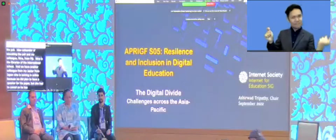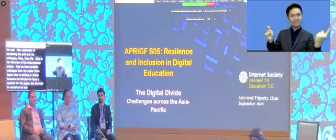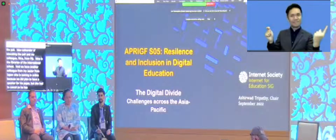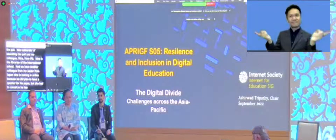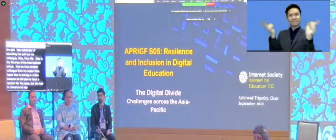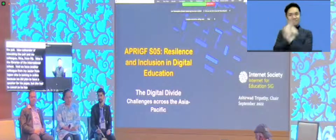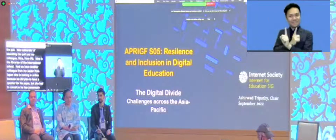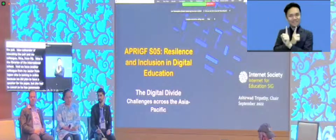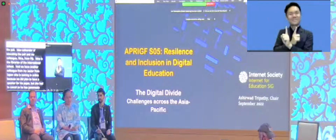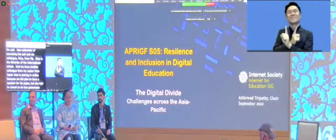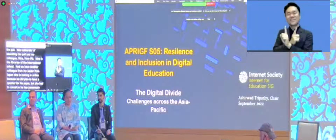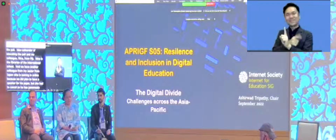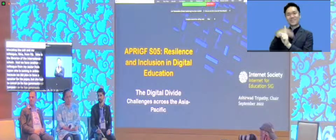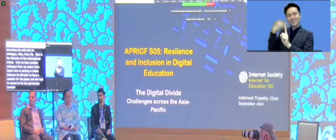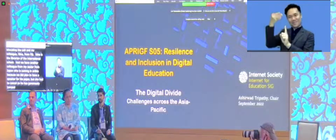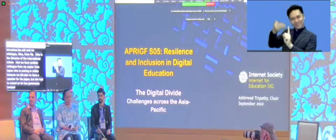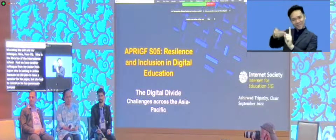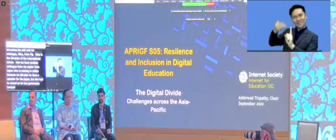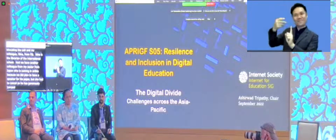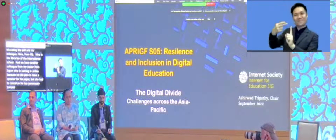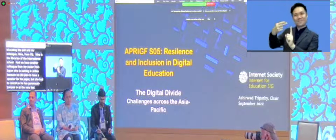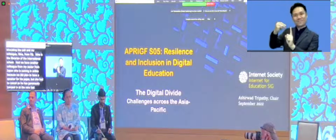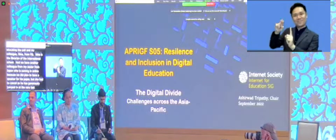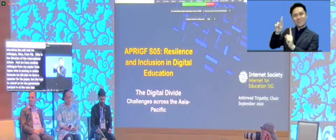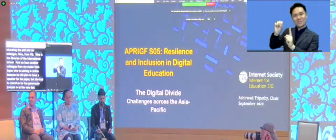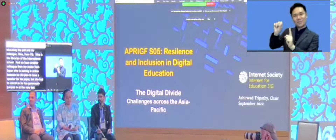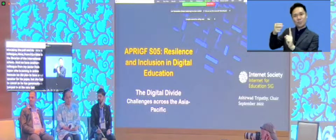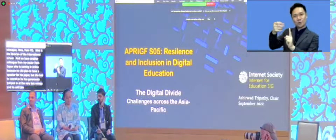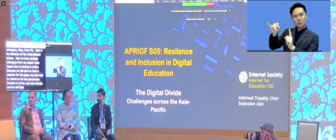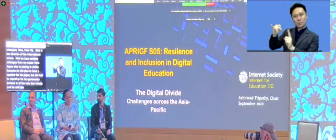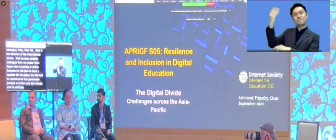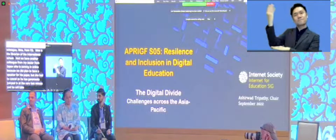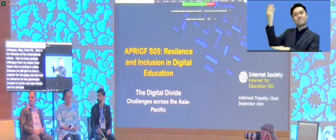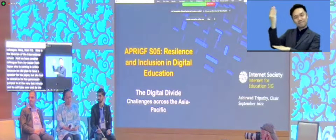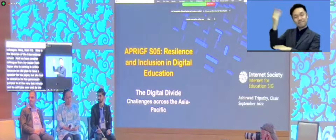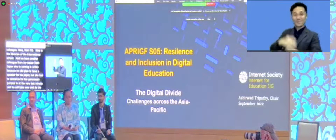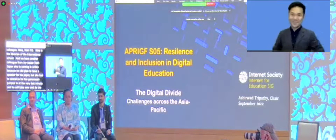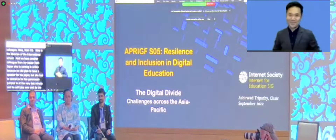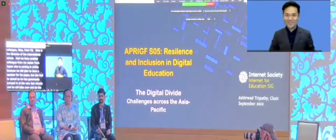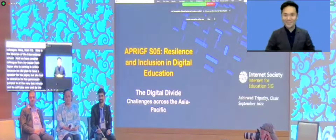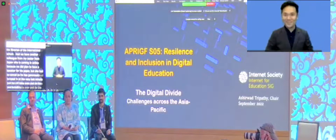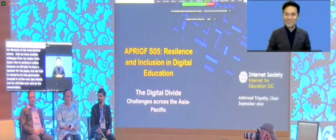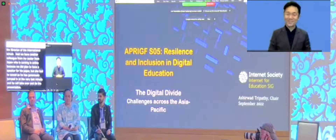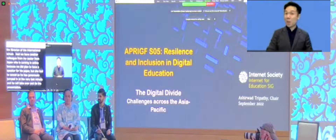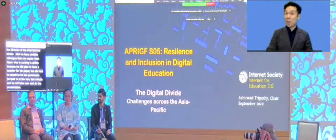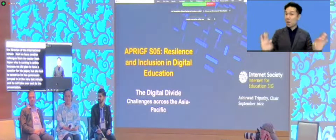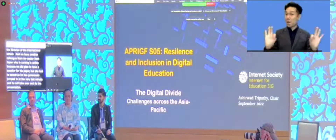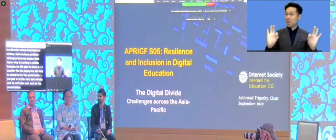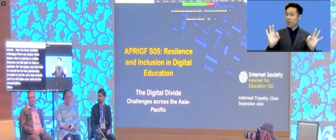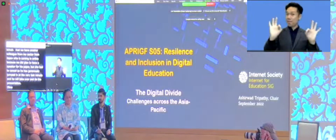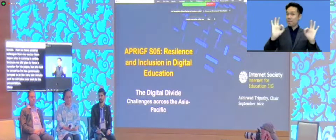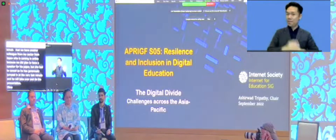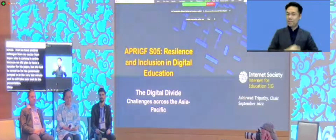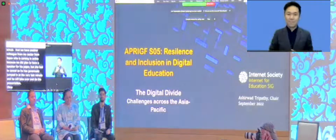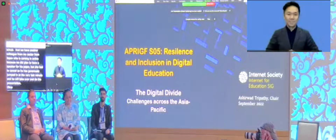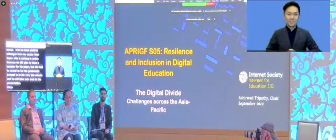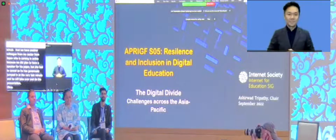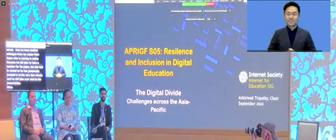last minute and he will take over her presentation. Okay, so